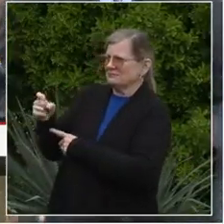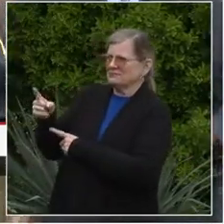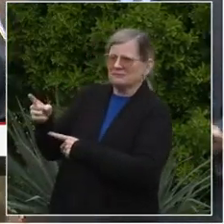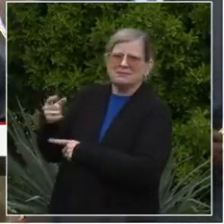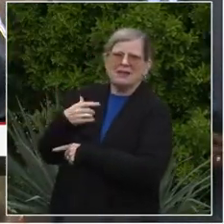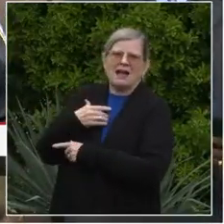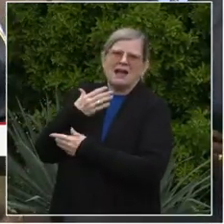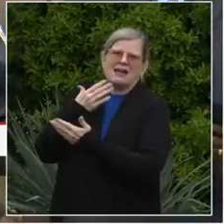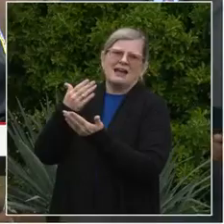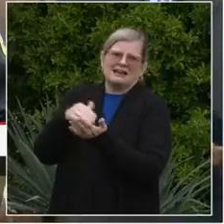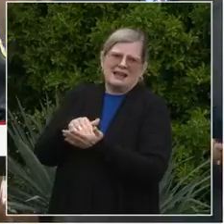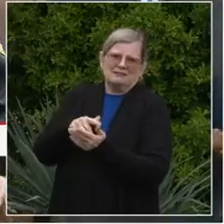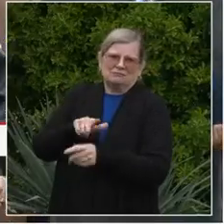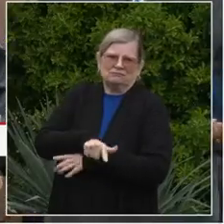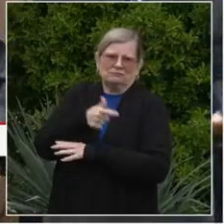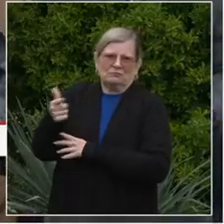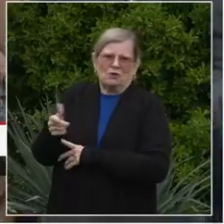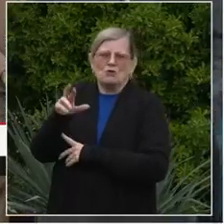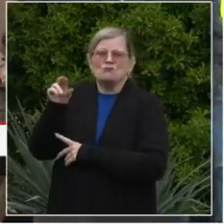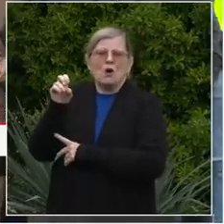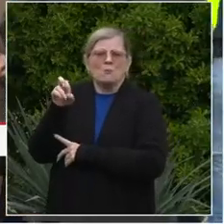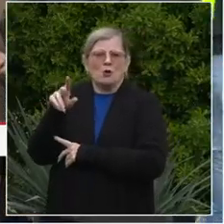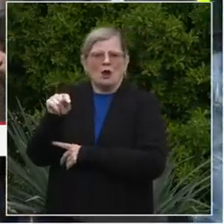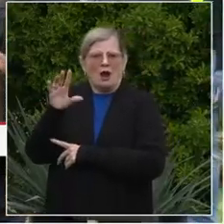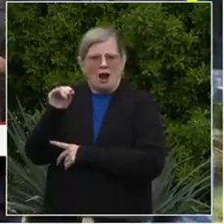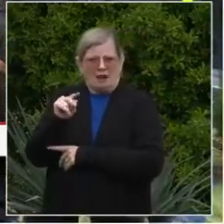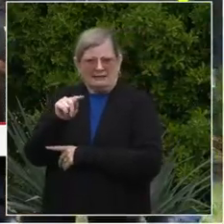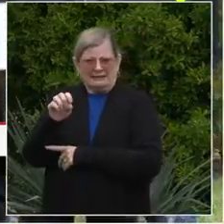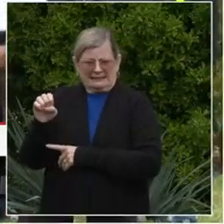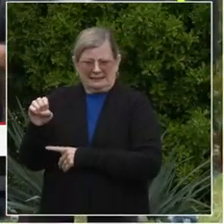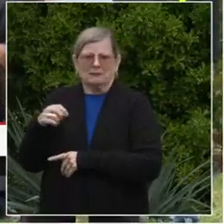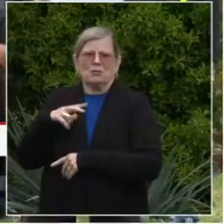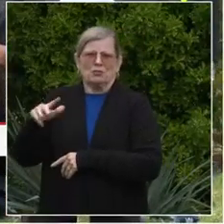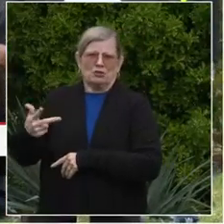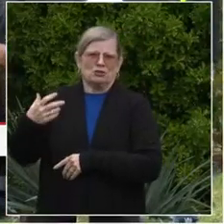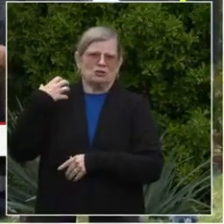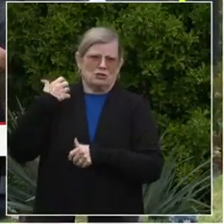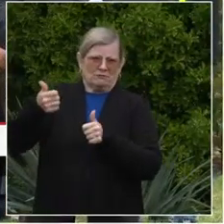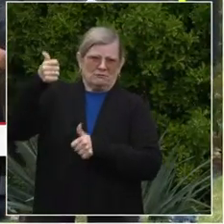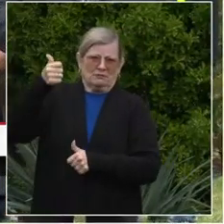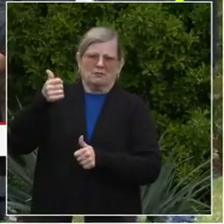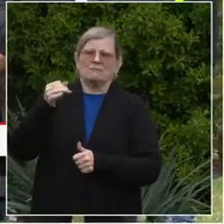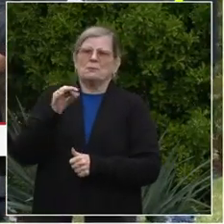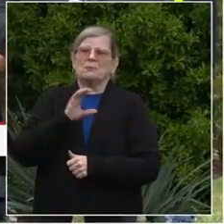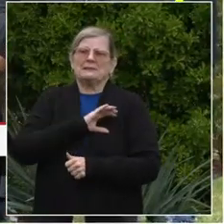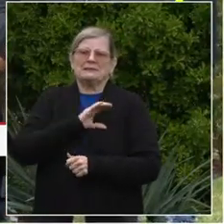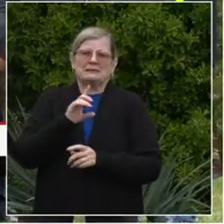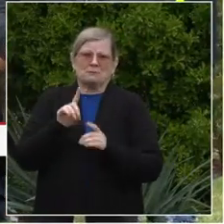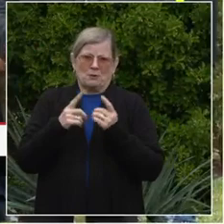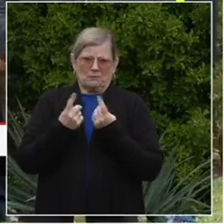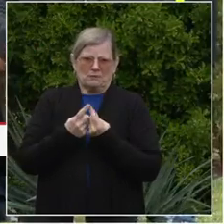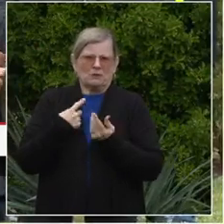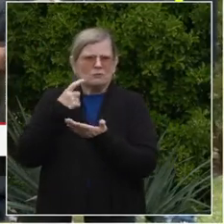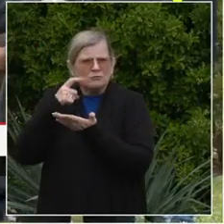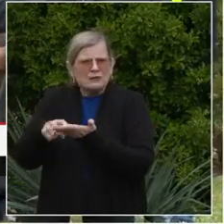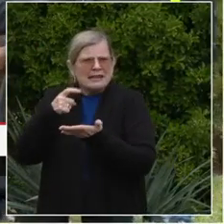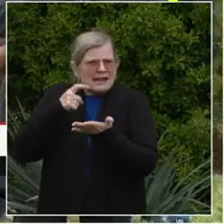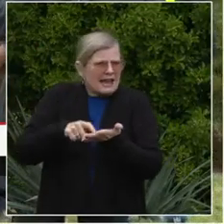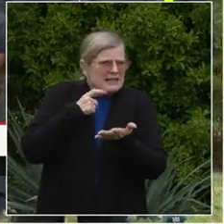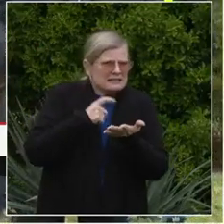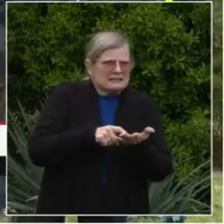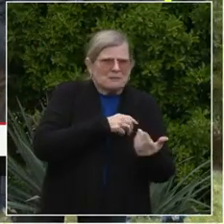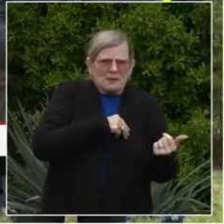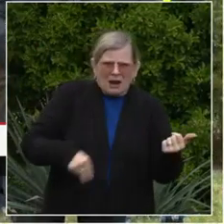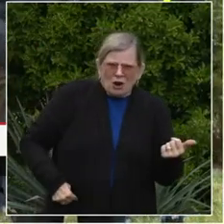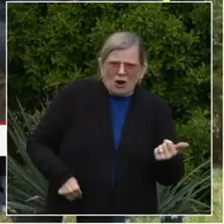Robert Conti III, Chief of Police of the Metropolitan Police Department. I'd also like to recognize the presence of our Deputy Mayor, Chris Ddot, who's